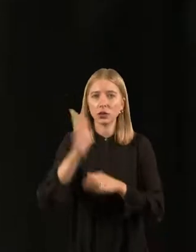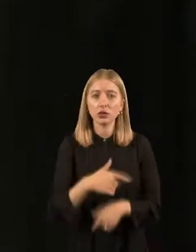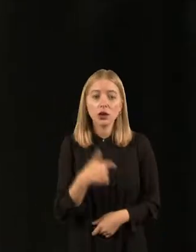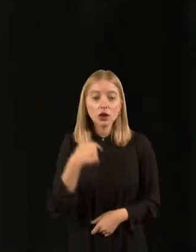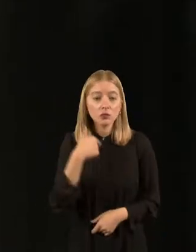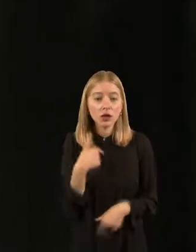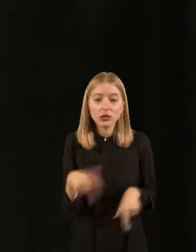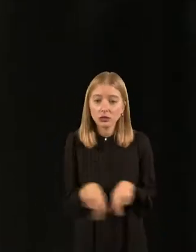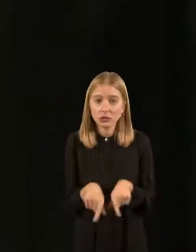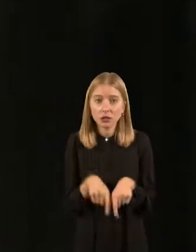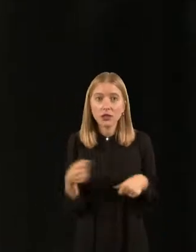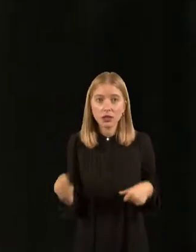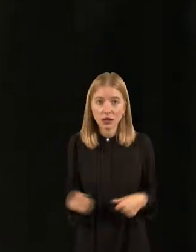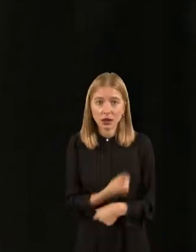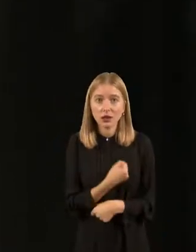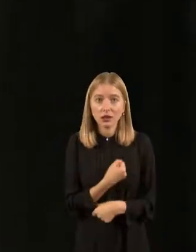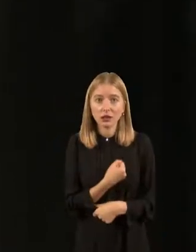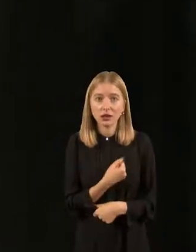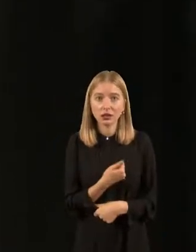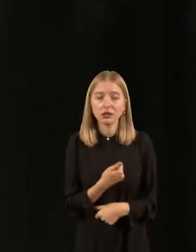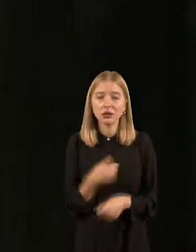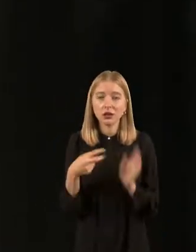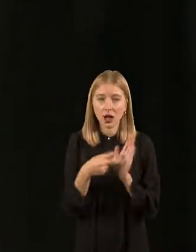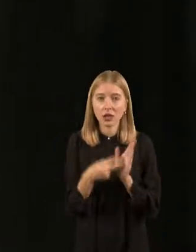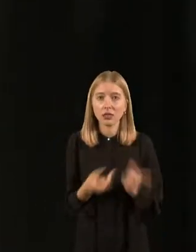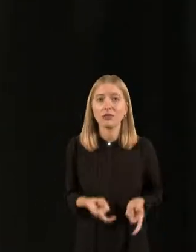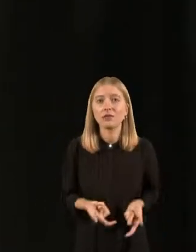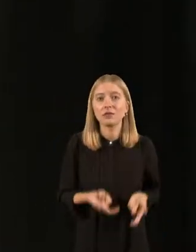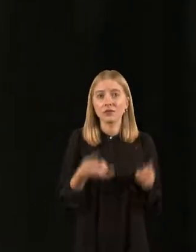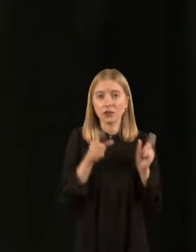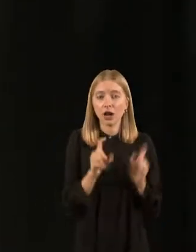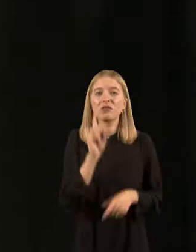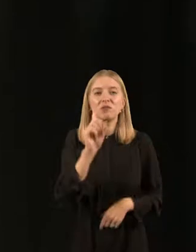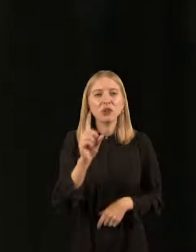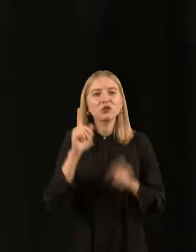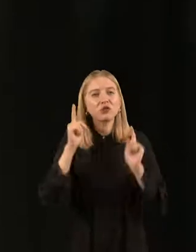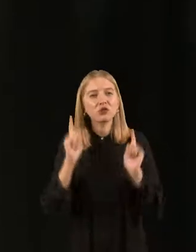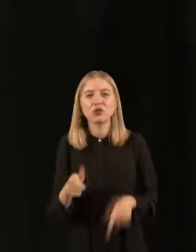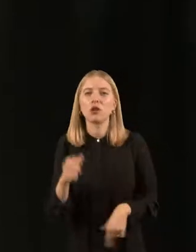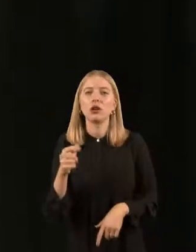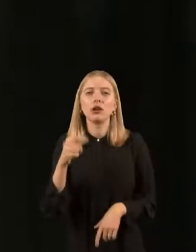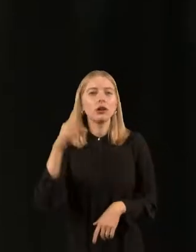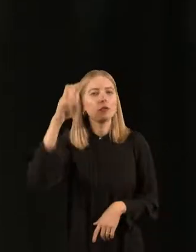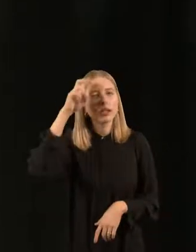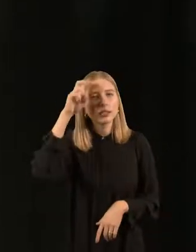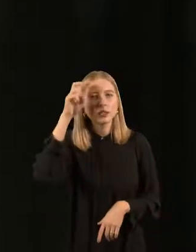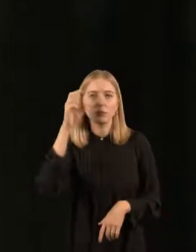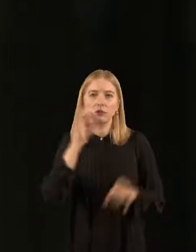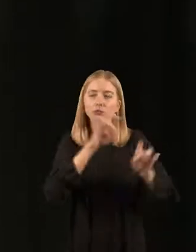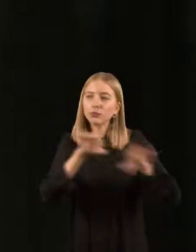We are increasing the landfilling tax up to 50 euros. And last week,